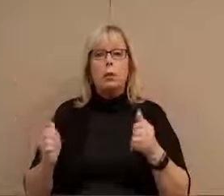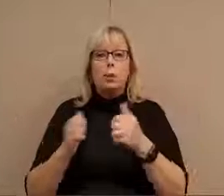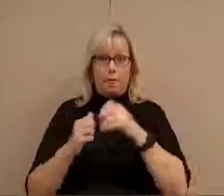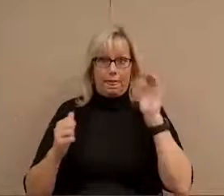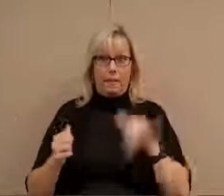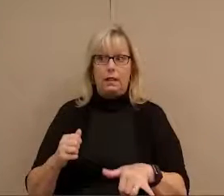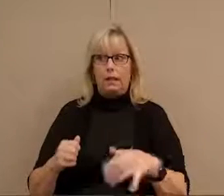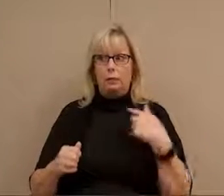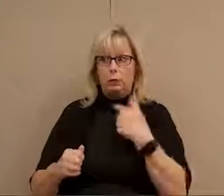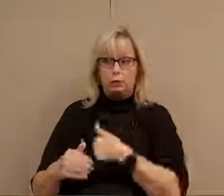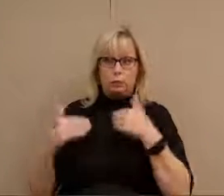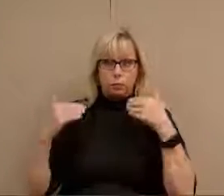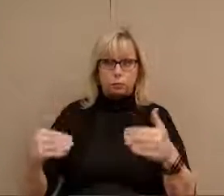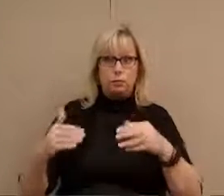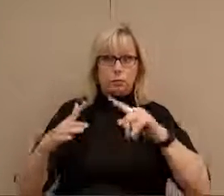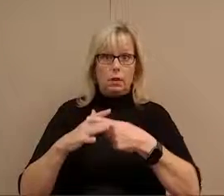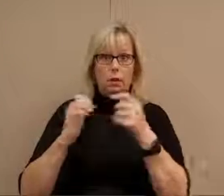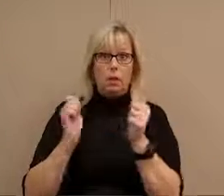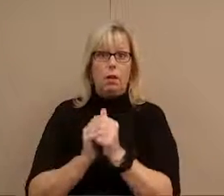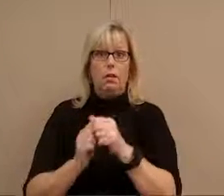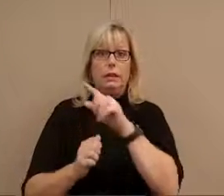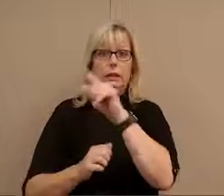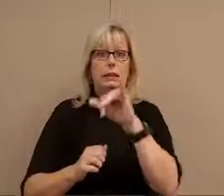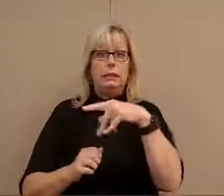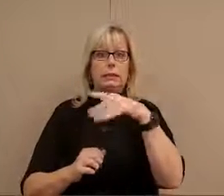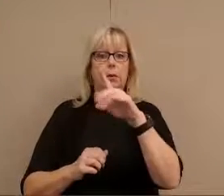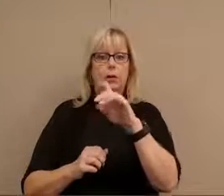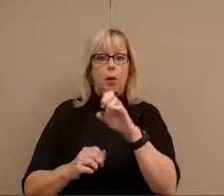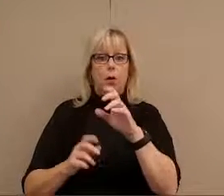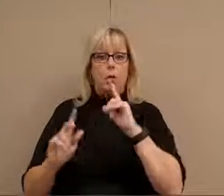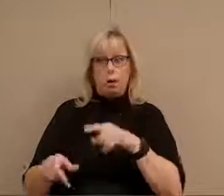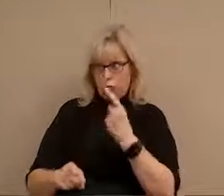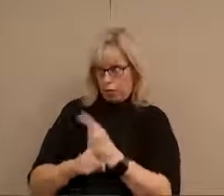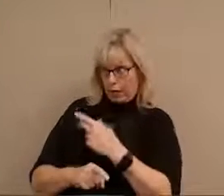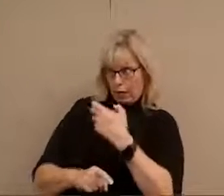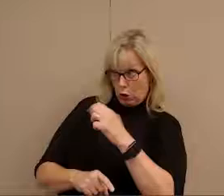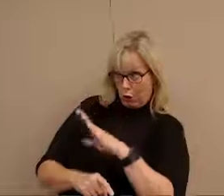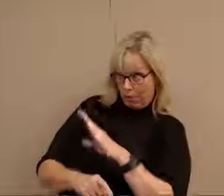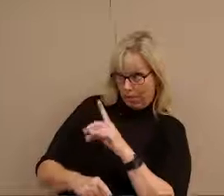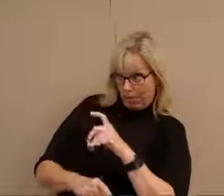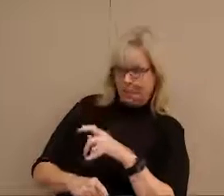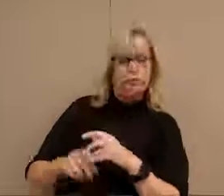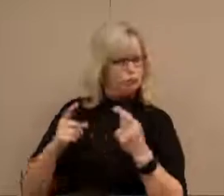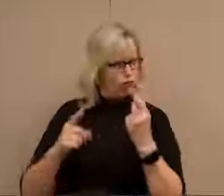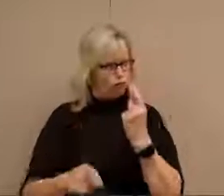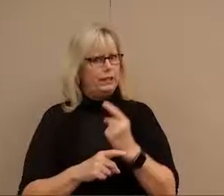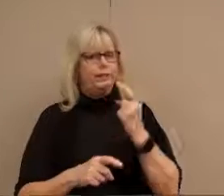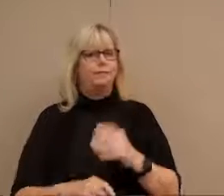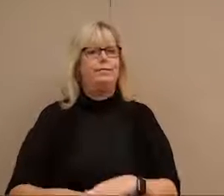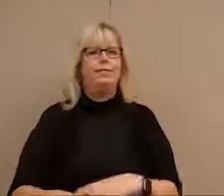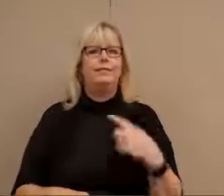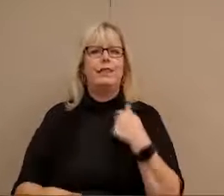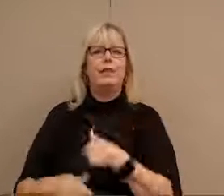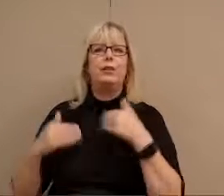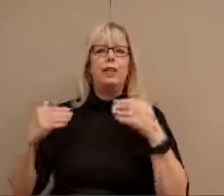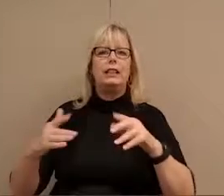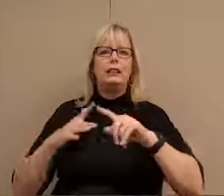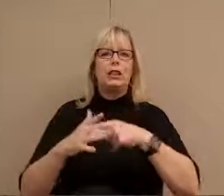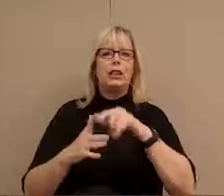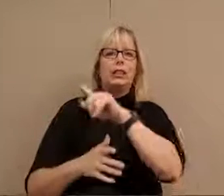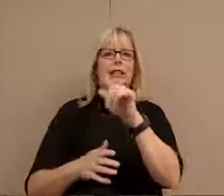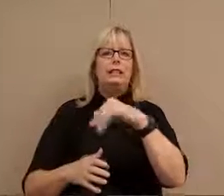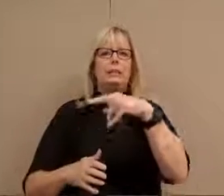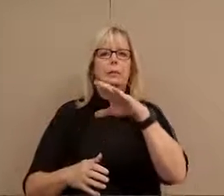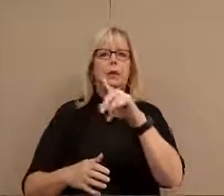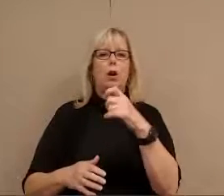this, we'll go into the zip code report. Is that right, Herb? That's correct. Okay, so we'll head into zip codes. If you